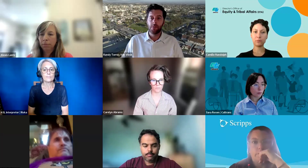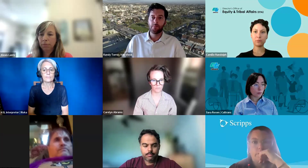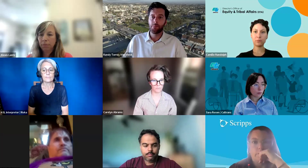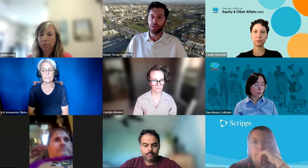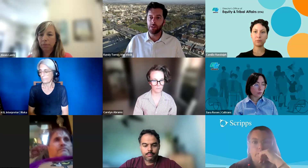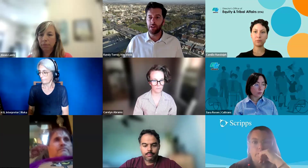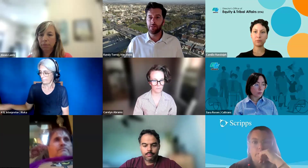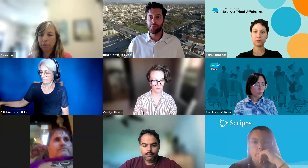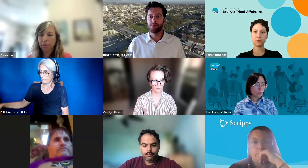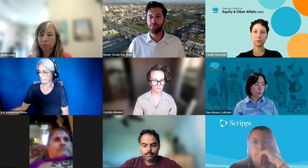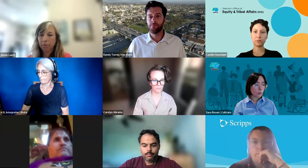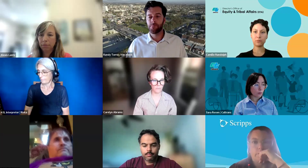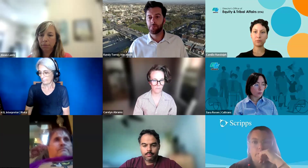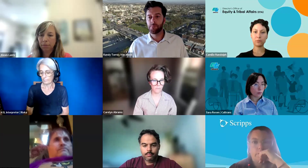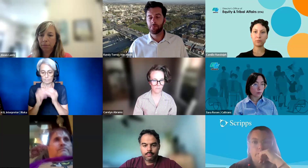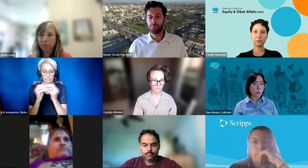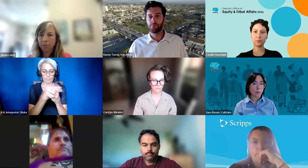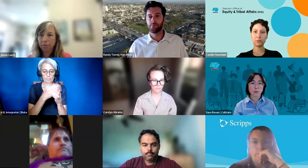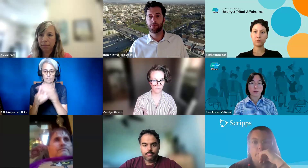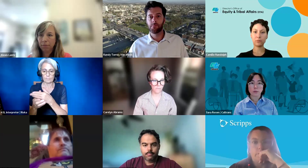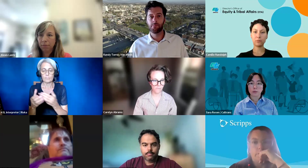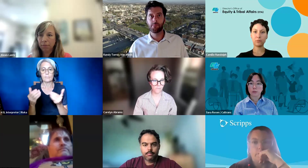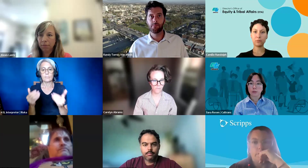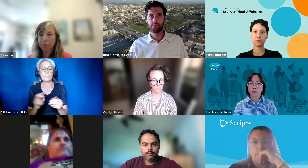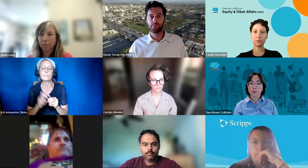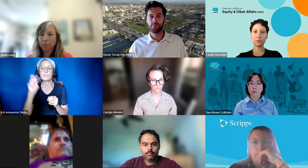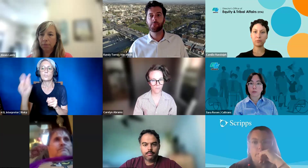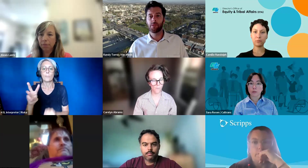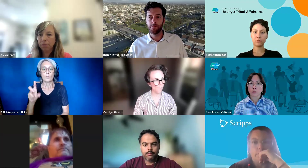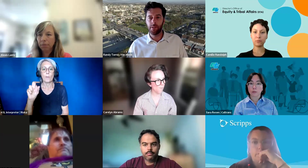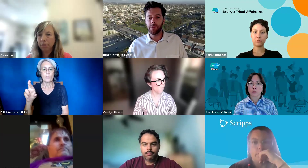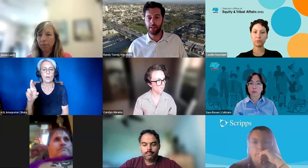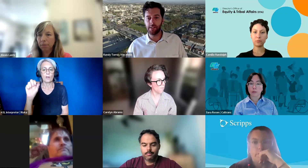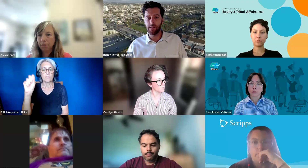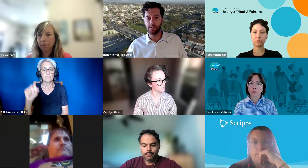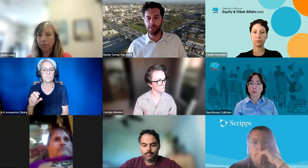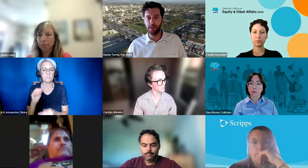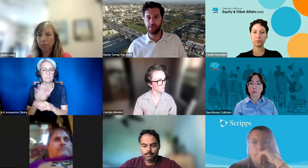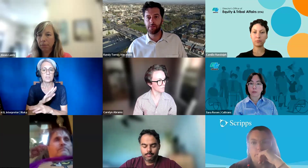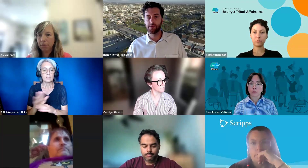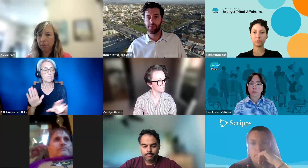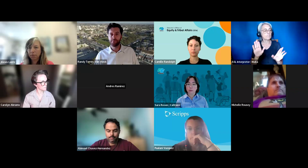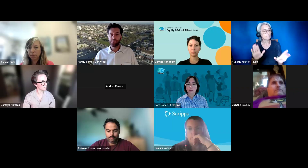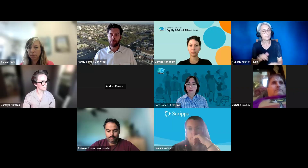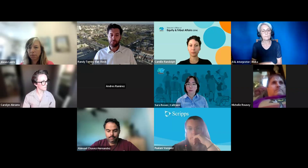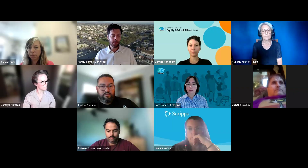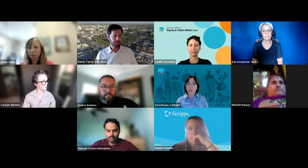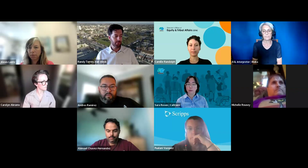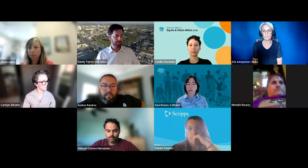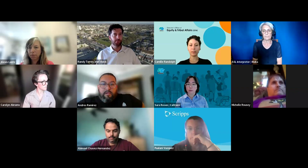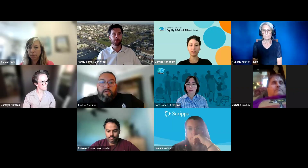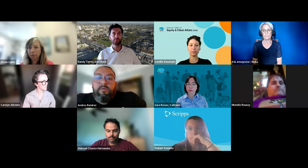Thank you. And Appreciate if you that. like, I can jump now into the webinar logistics real quick. Fantastic. Sounds good. Thanks. Great.